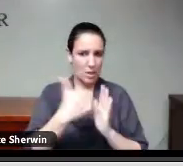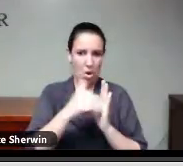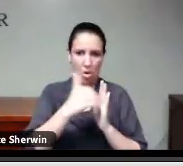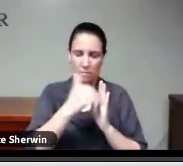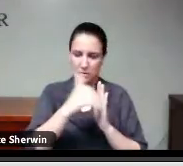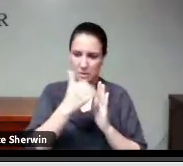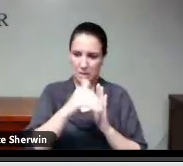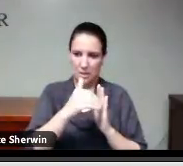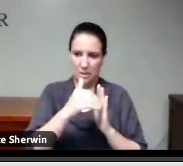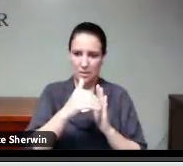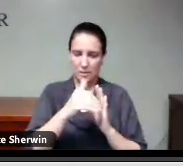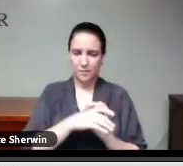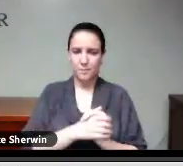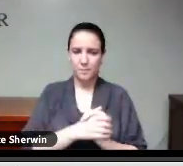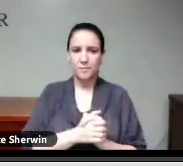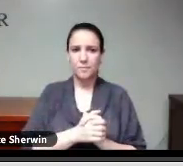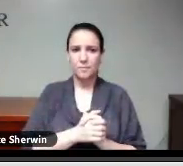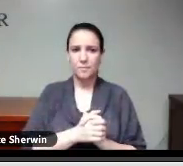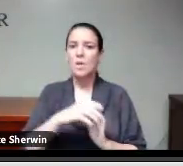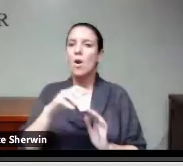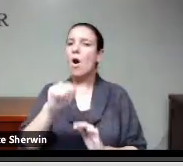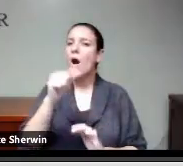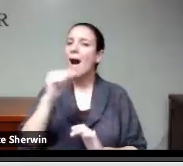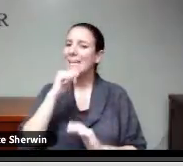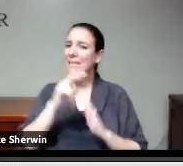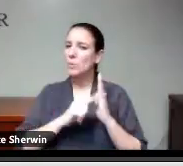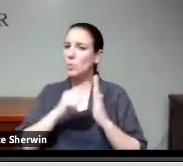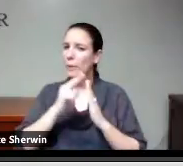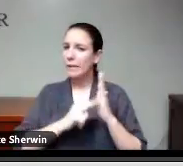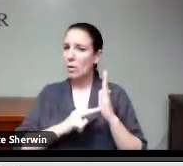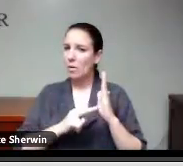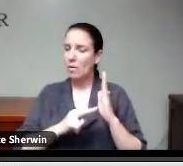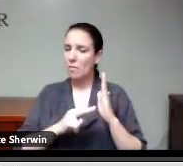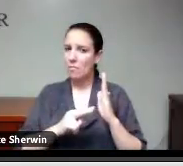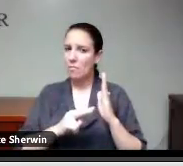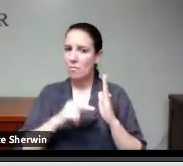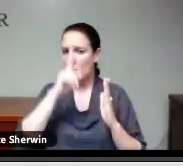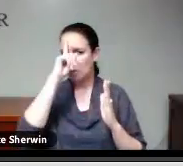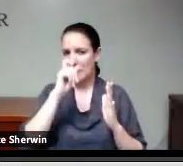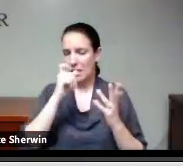the other thing that I didn't read off just now because it wasn't in